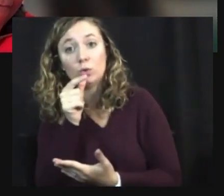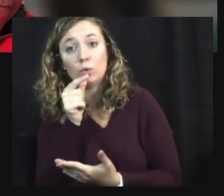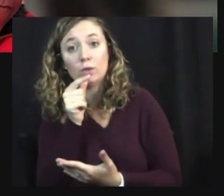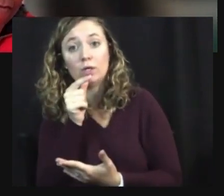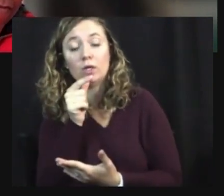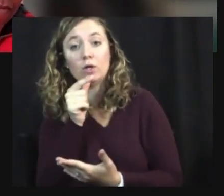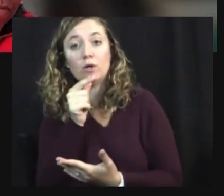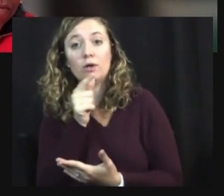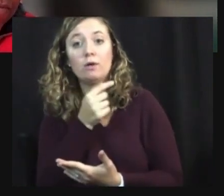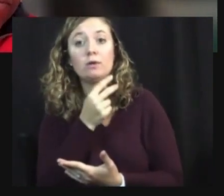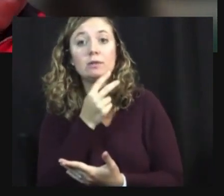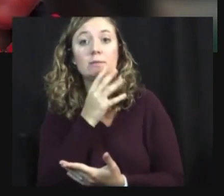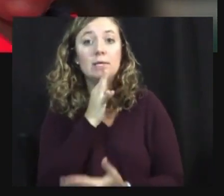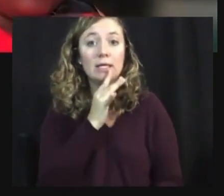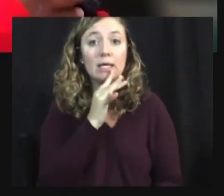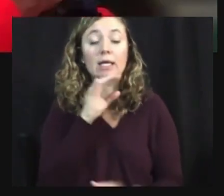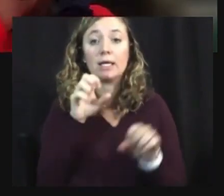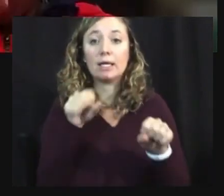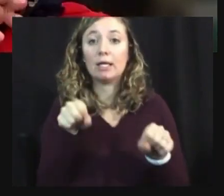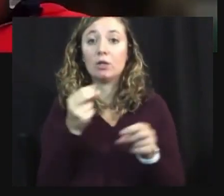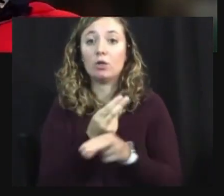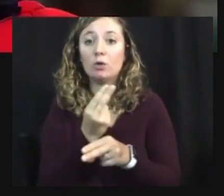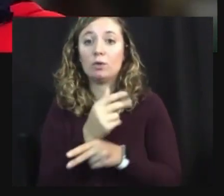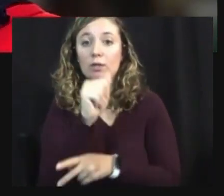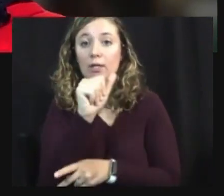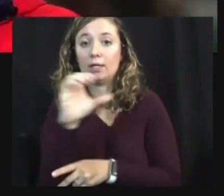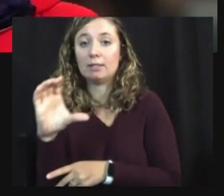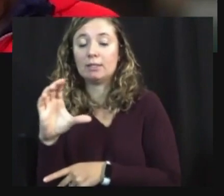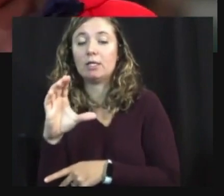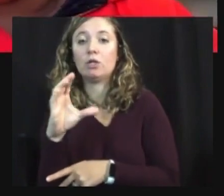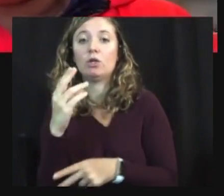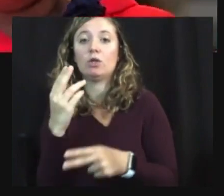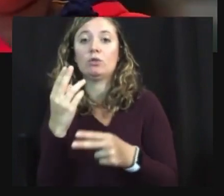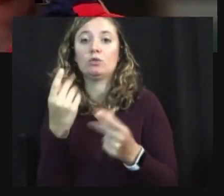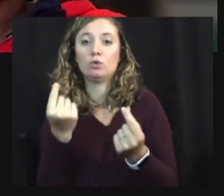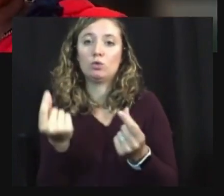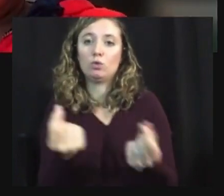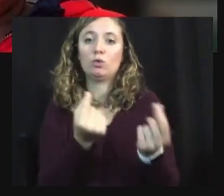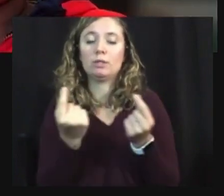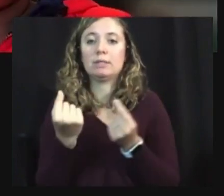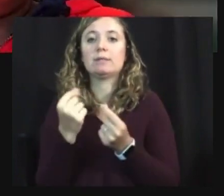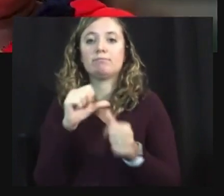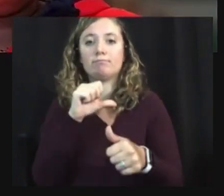speaking can also use AAC, do it together.